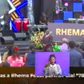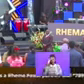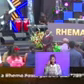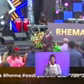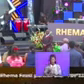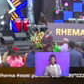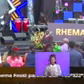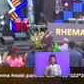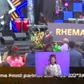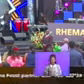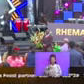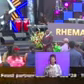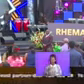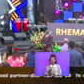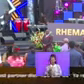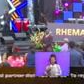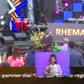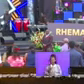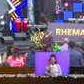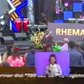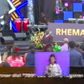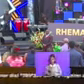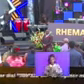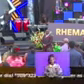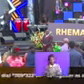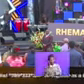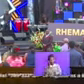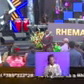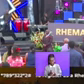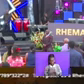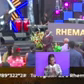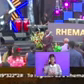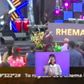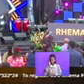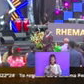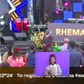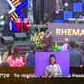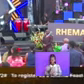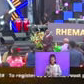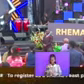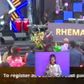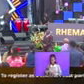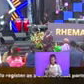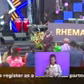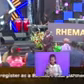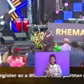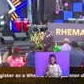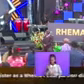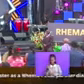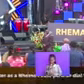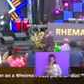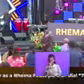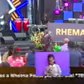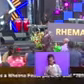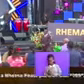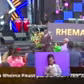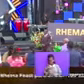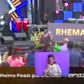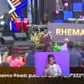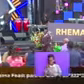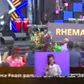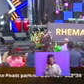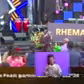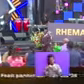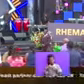doing we are not the one doing it we are just confirming what God is doing so watch yourself check yourself very soon